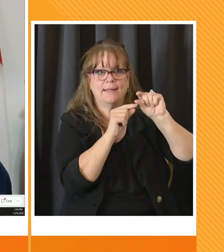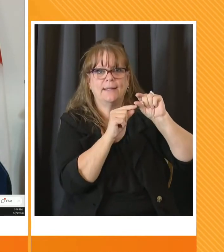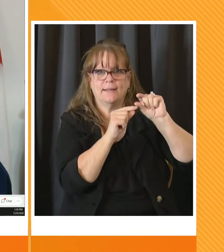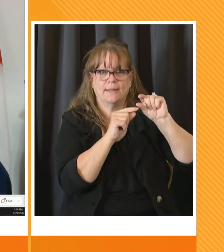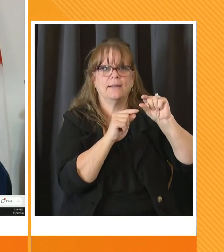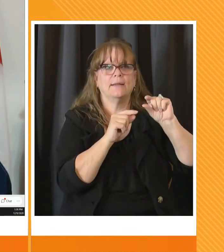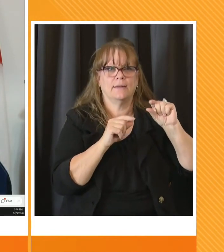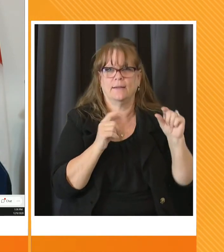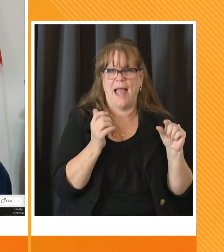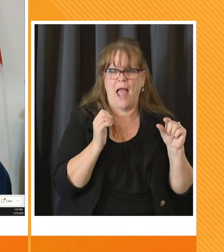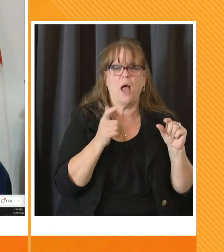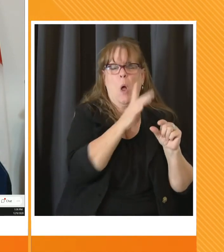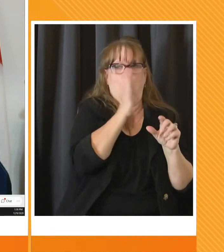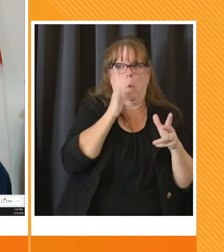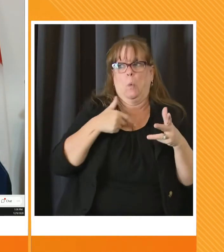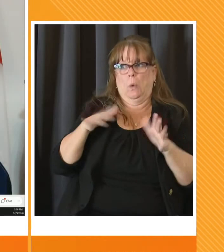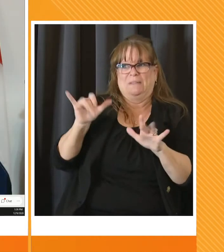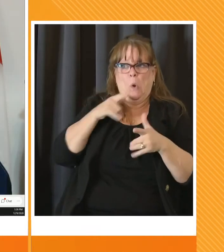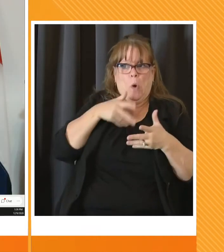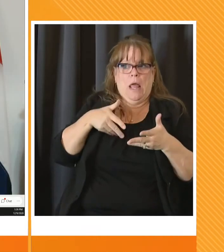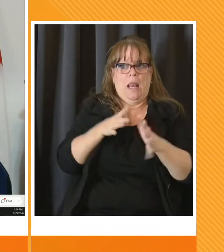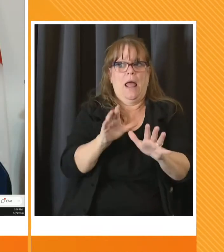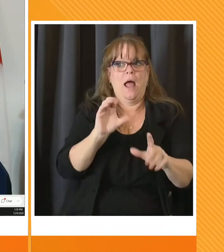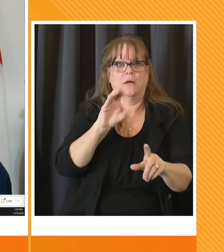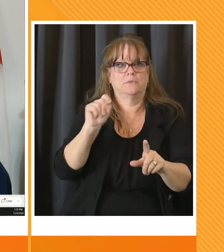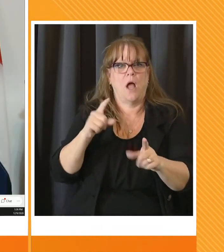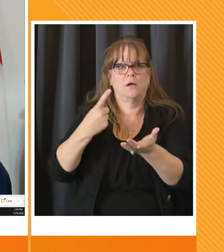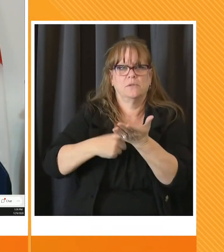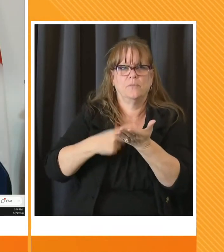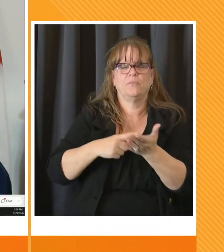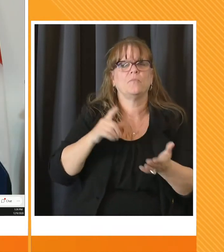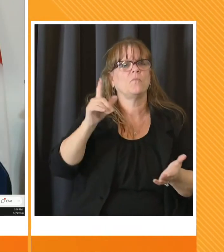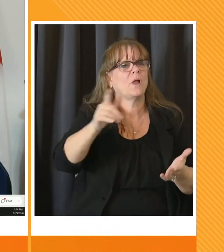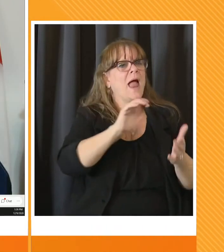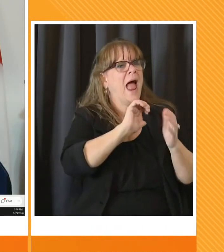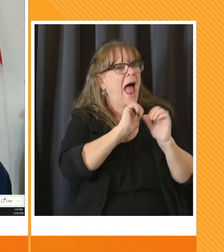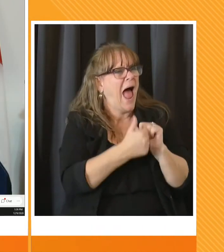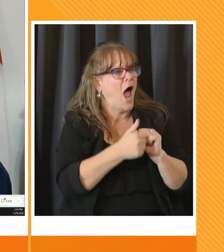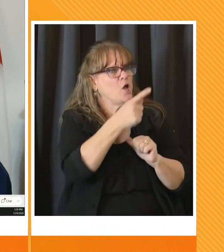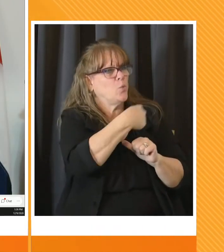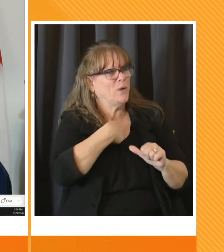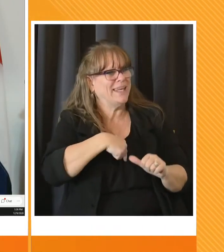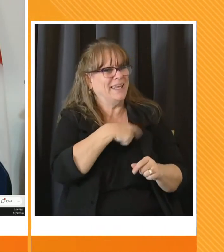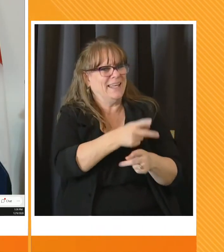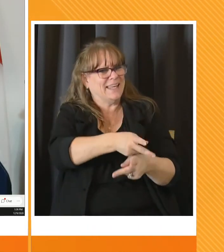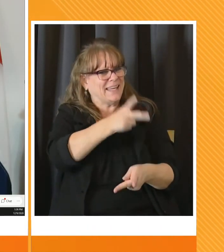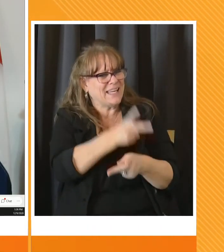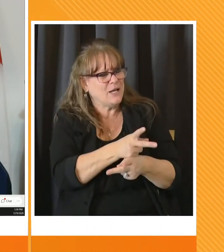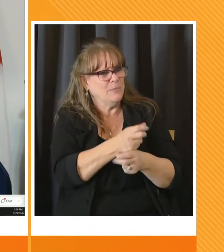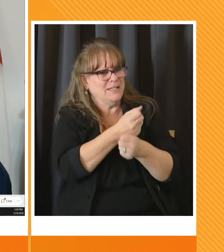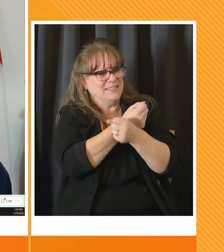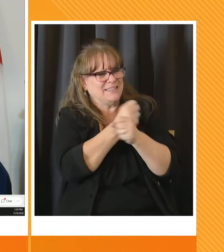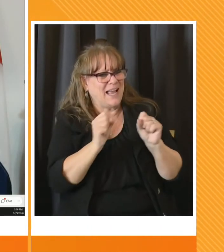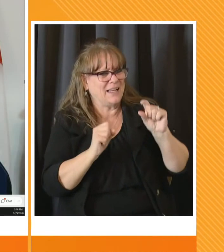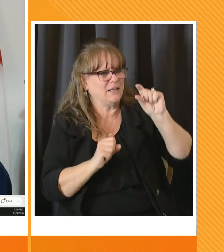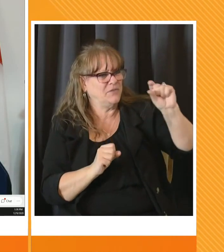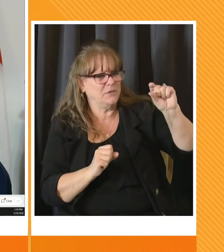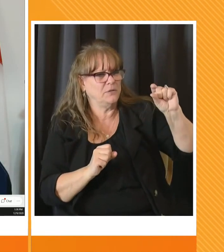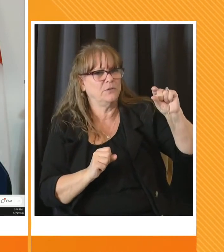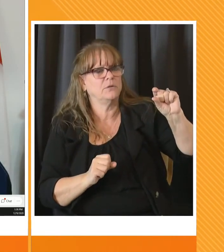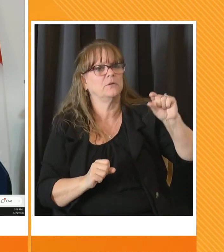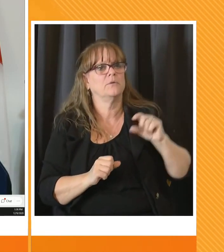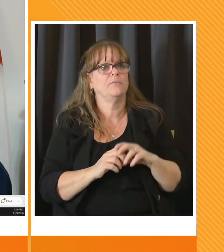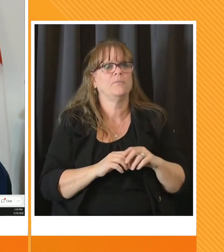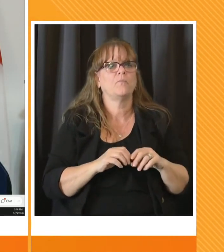what you mean? How will we secure them? Do you mean how will we keep them safe? Is that what you mean, or what? Yeah. What do you How mean? will you keep them safe? Will it be in